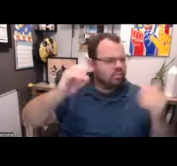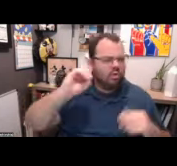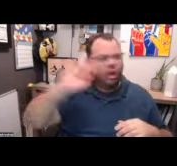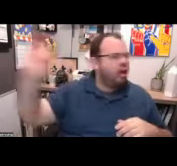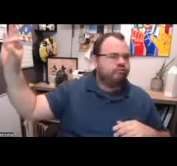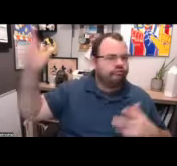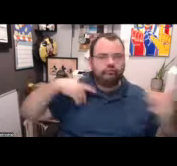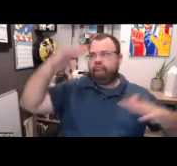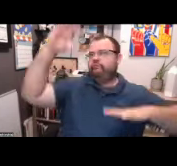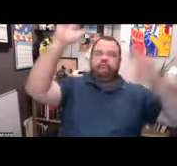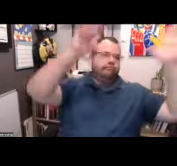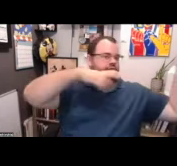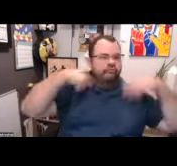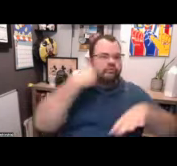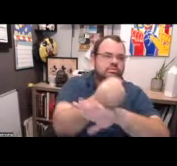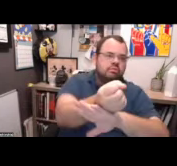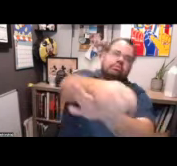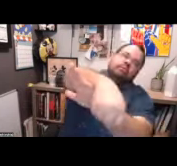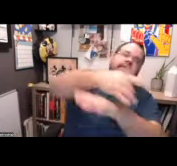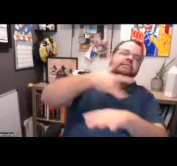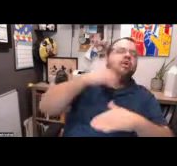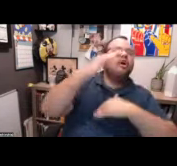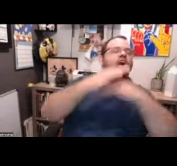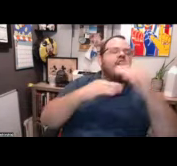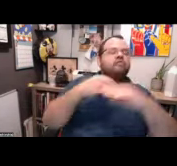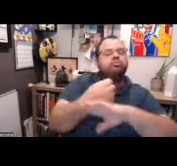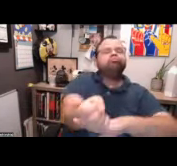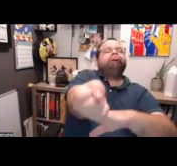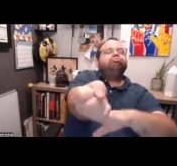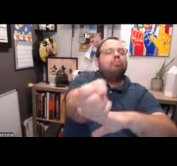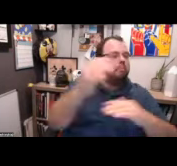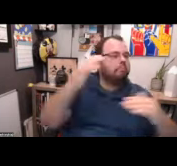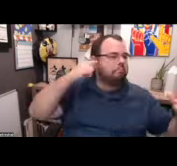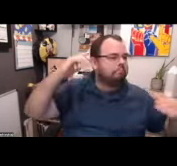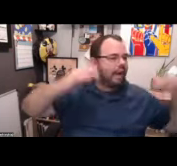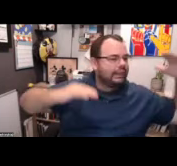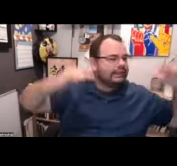anything. So everything was,